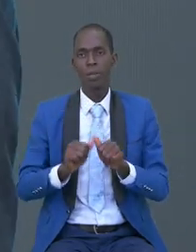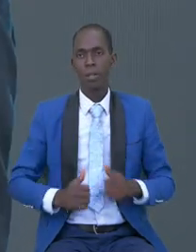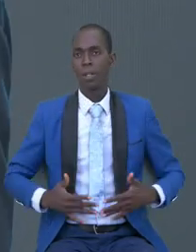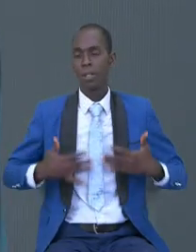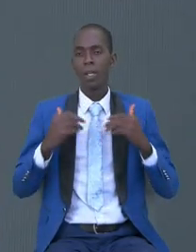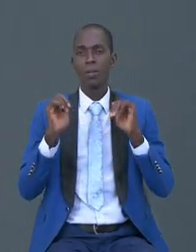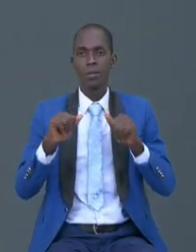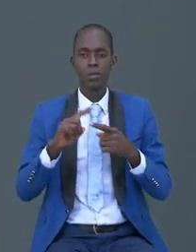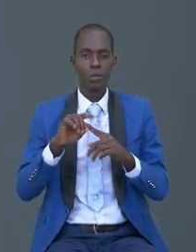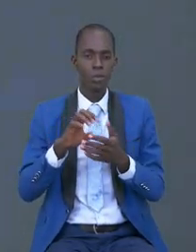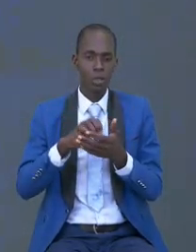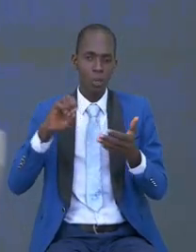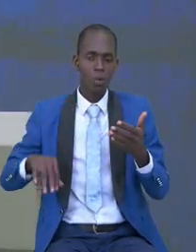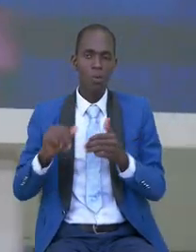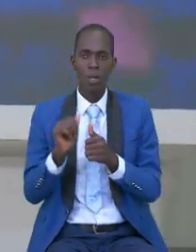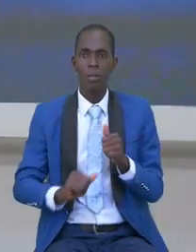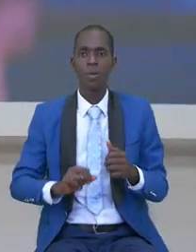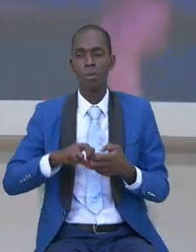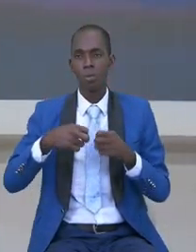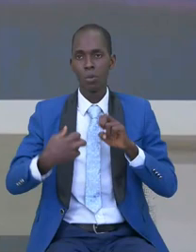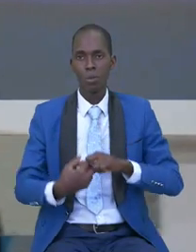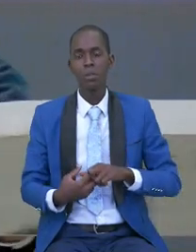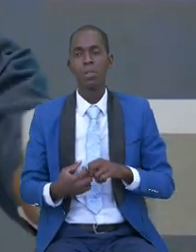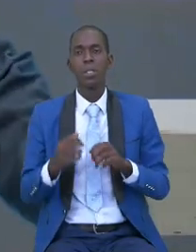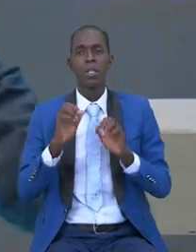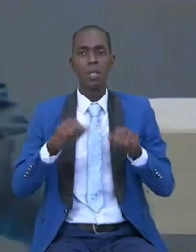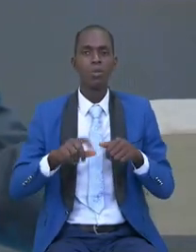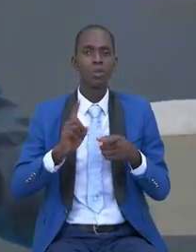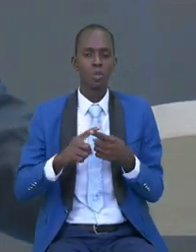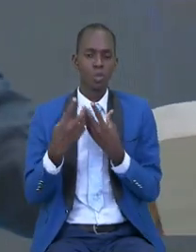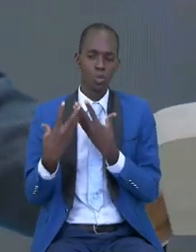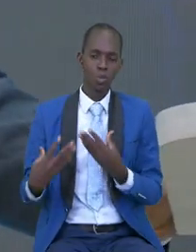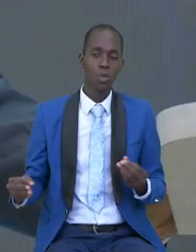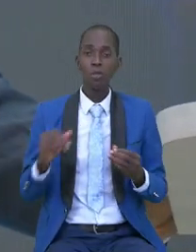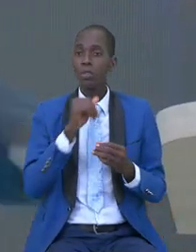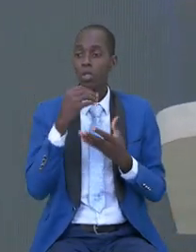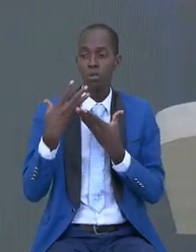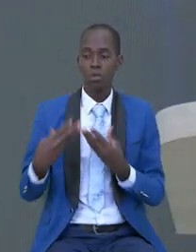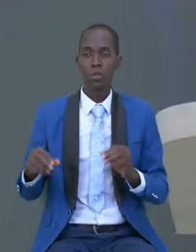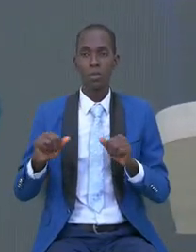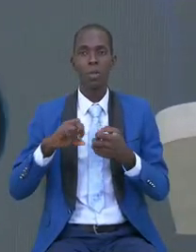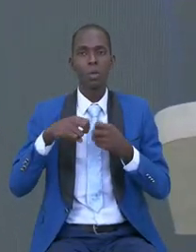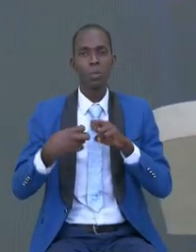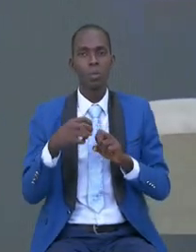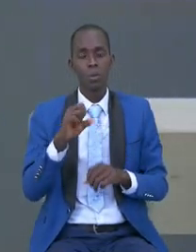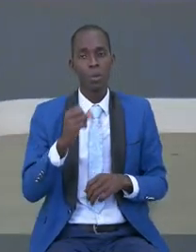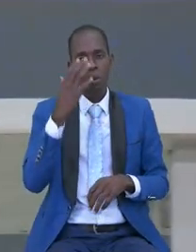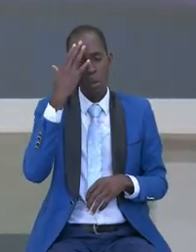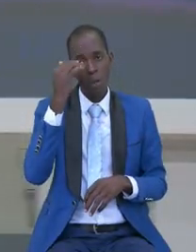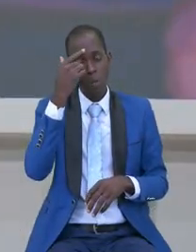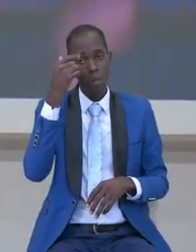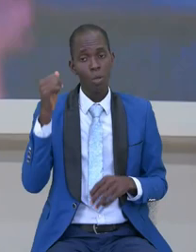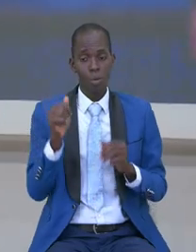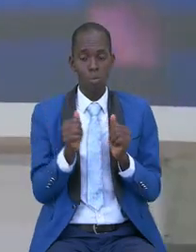to remove every mountain, able to solve unsolvable problems. Because with